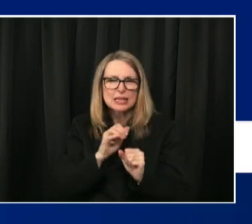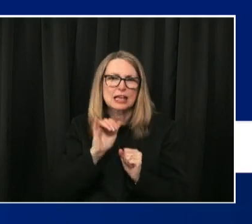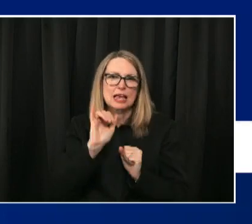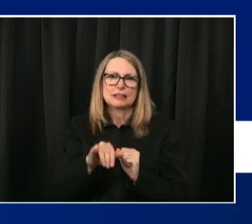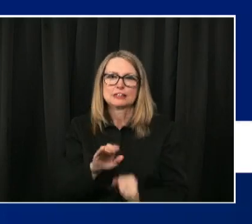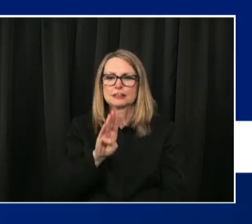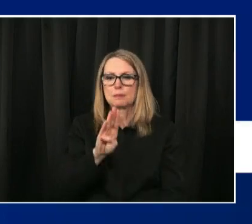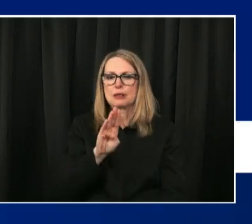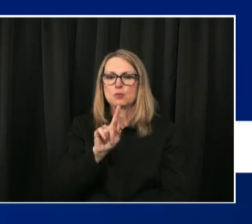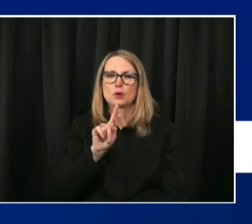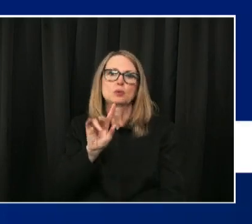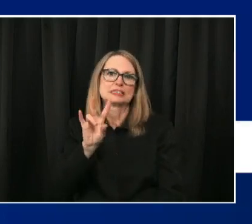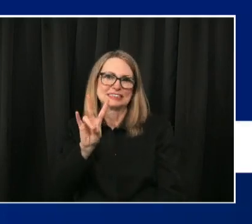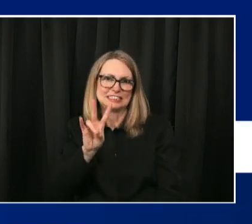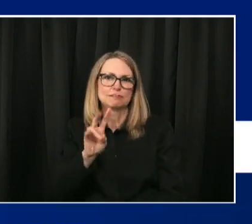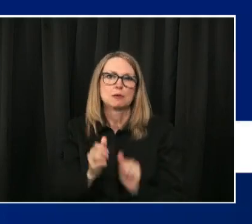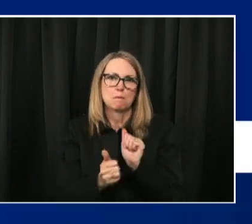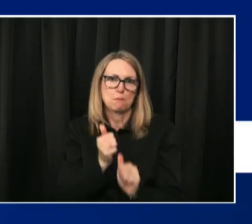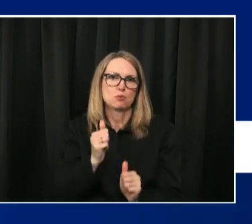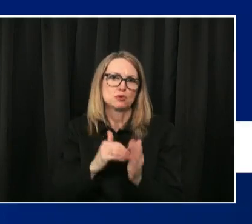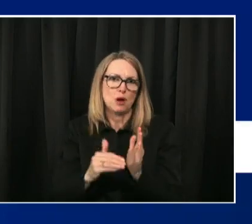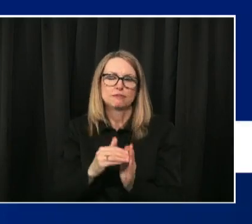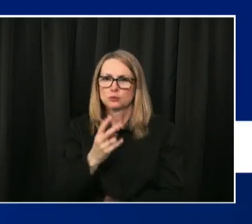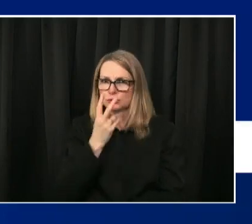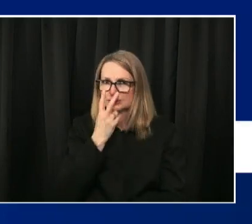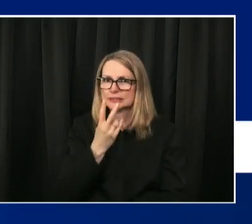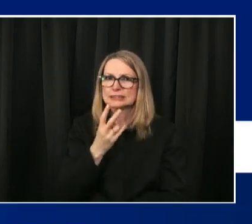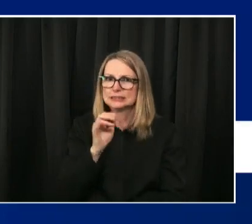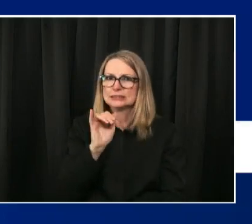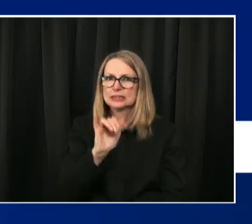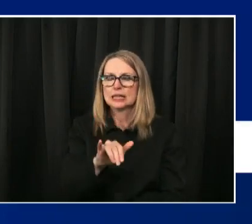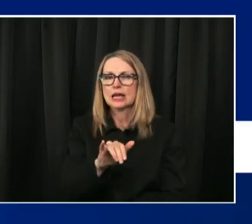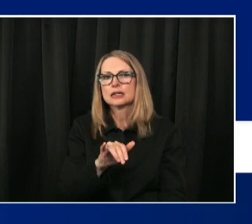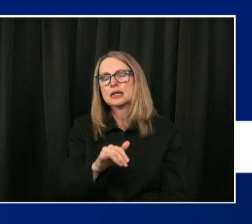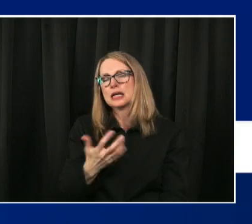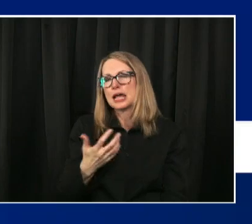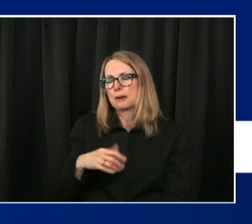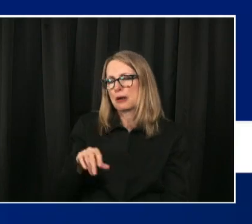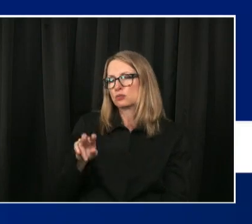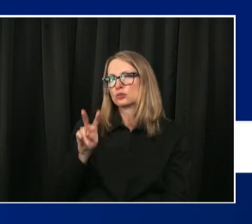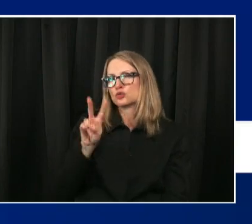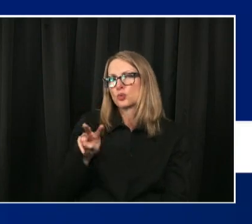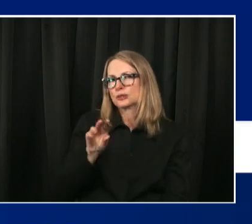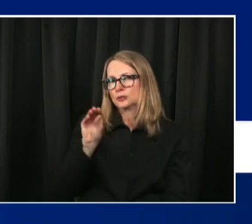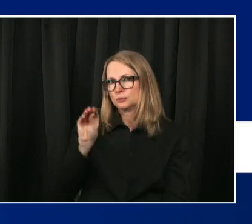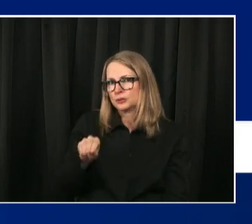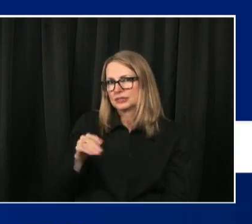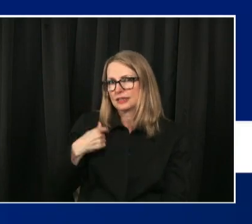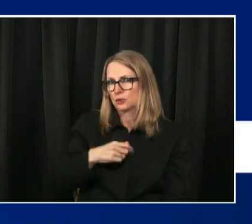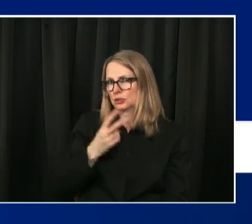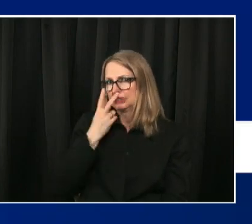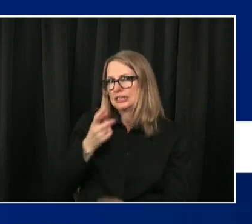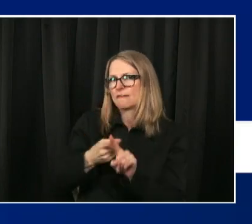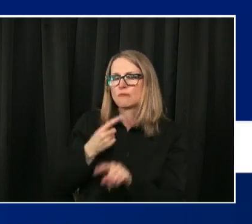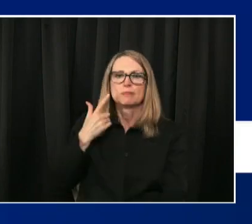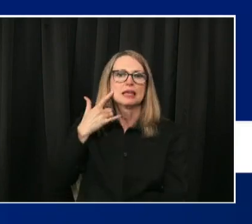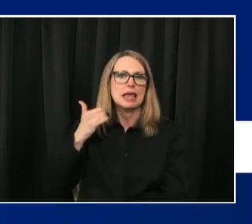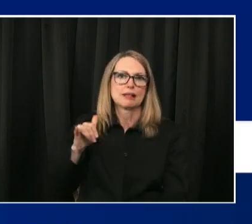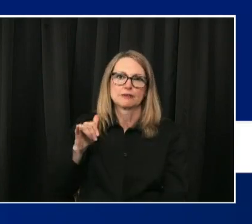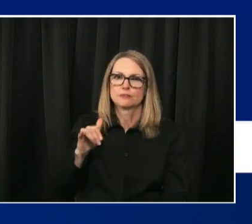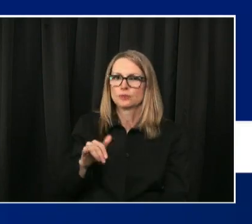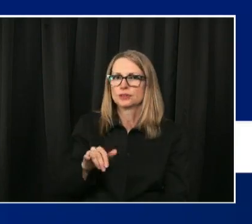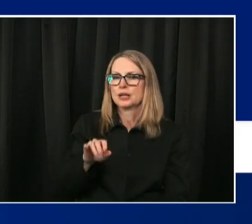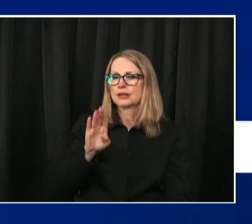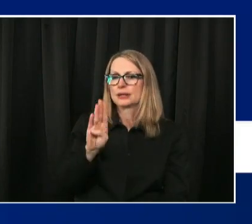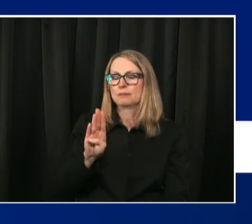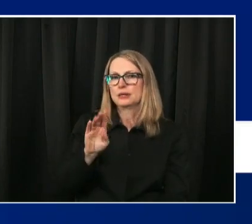of positives that are being sequenced at our state laboratory. And then another 20 to 22% are the California